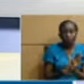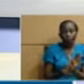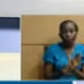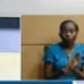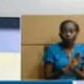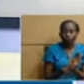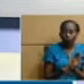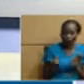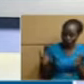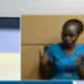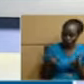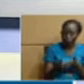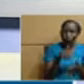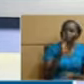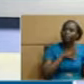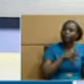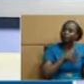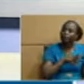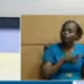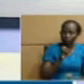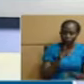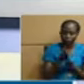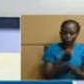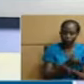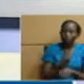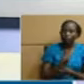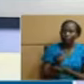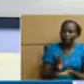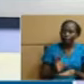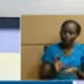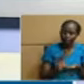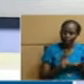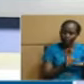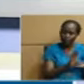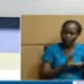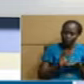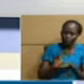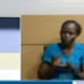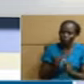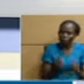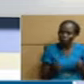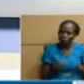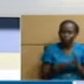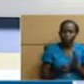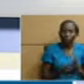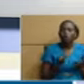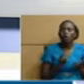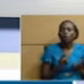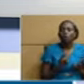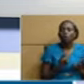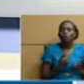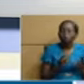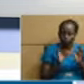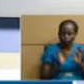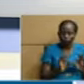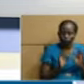income. If you've been having a cash flow or an income that has been generous, you are definitely expecting to have and